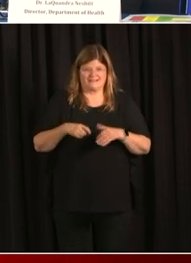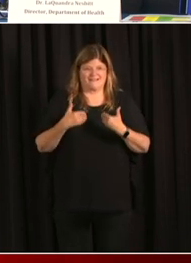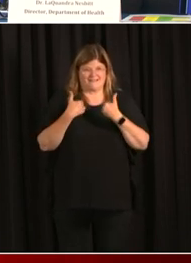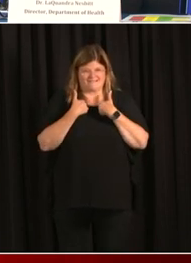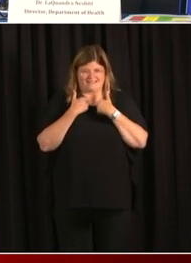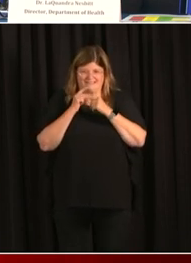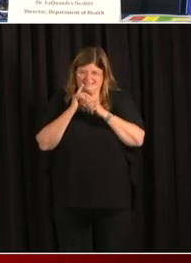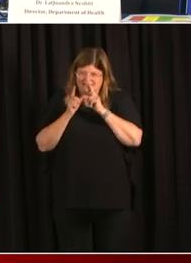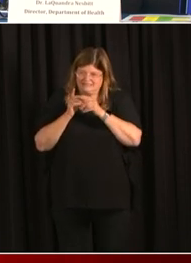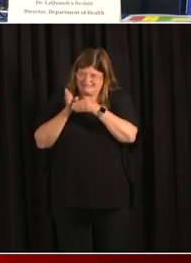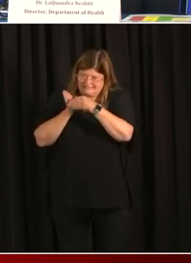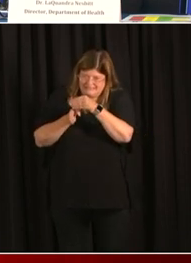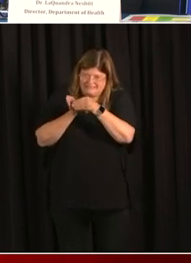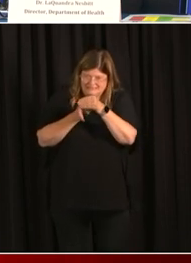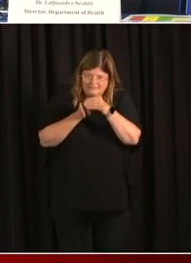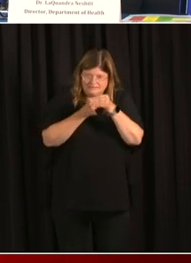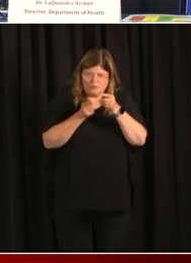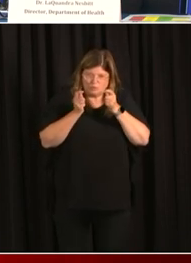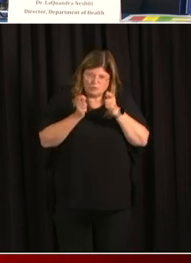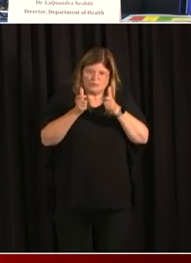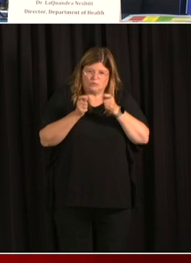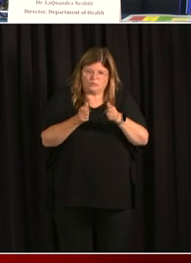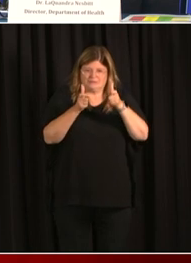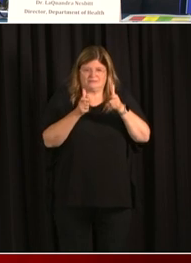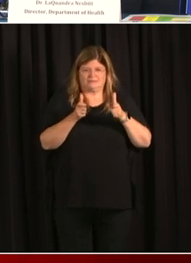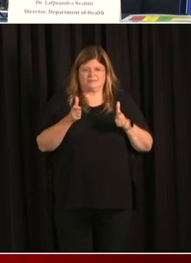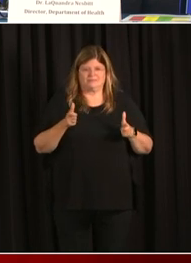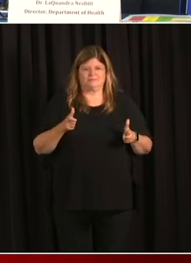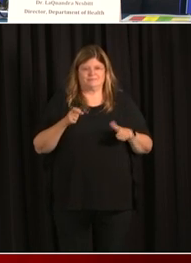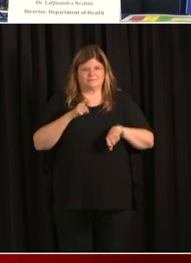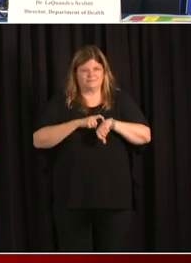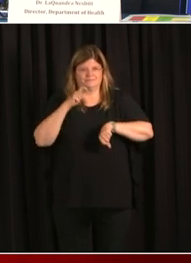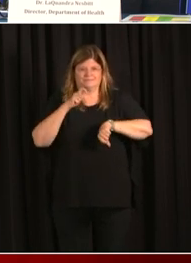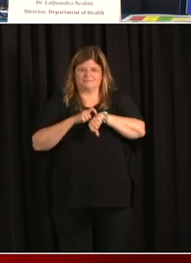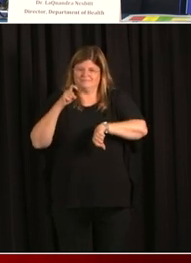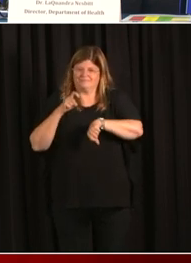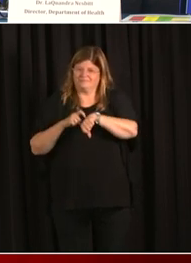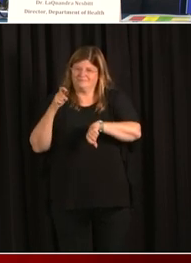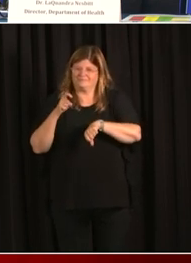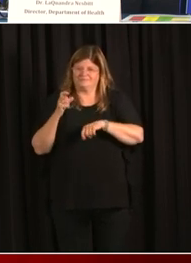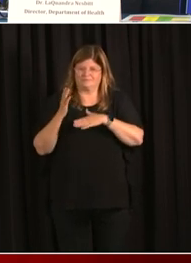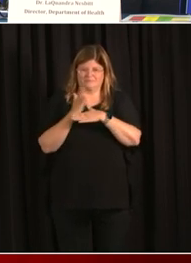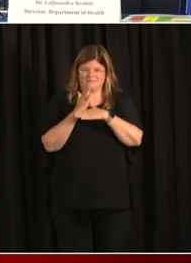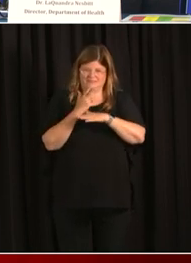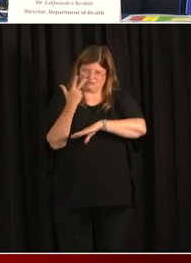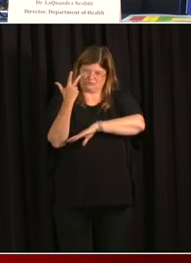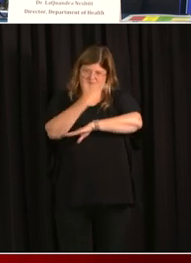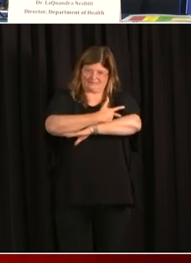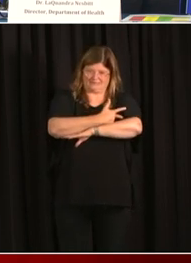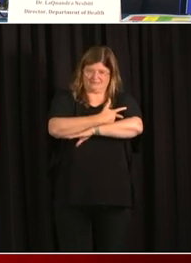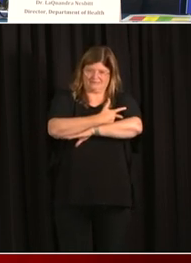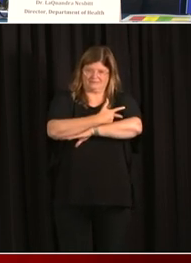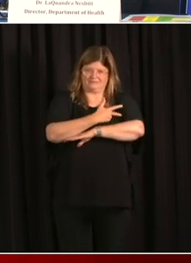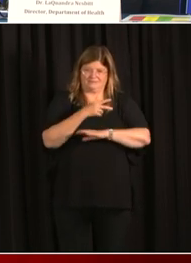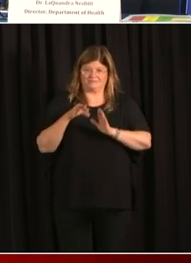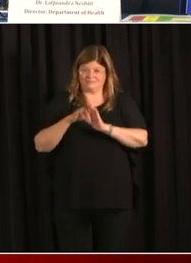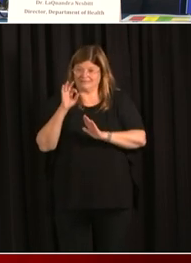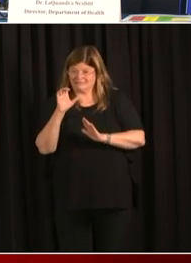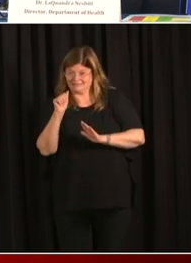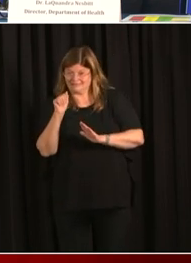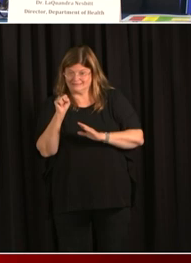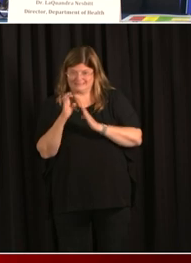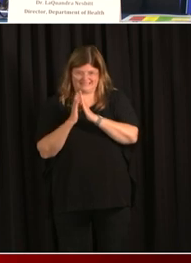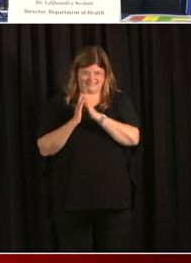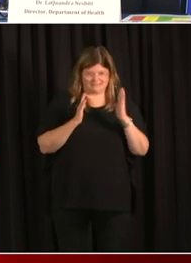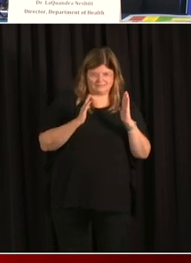completed in a shorter period of time or within that 3-day time frame. Because what we don't want